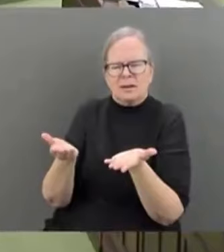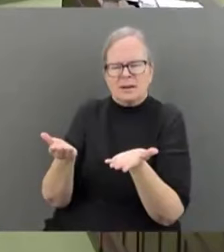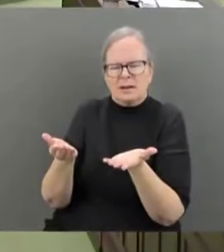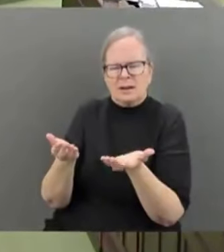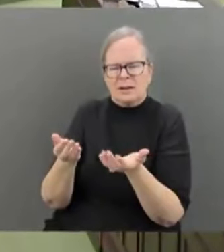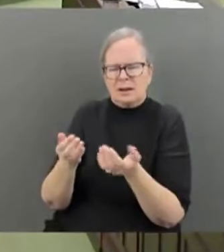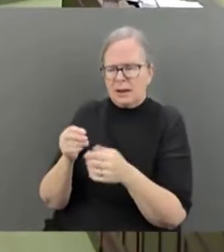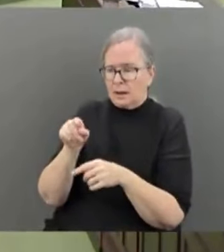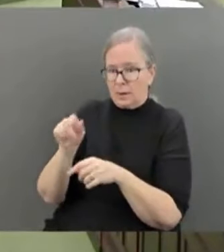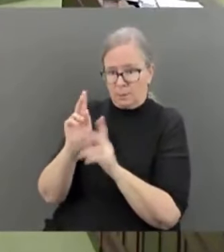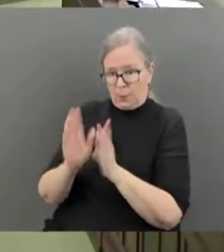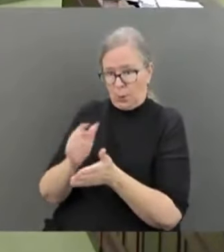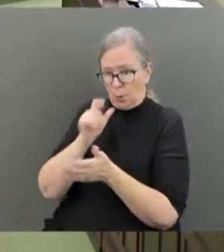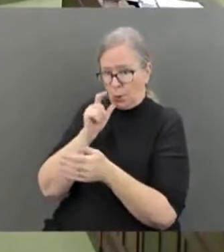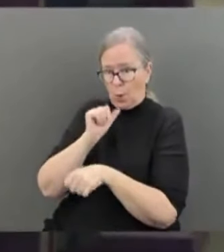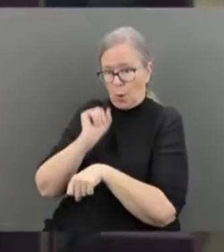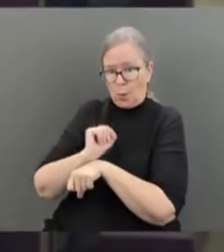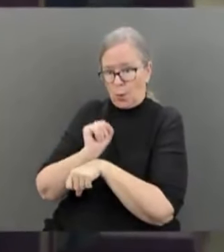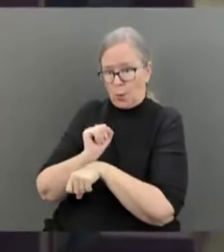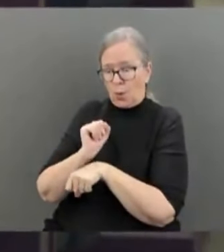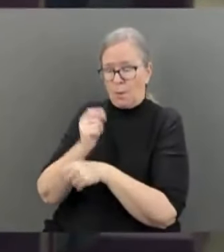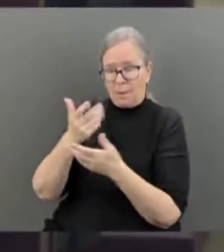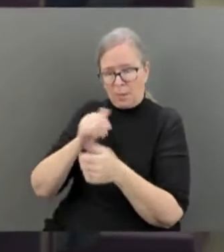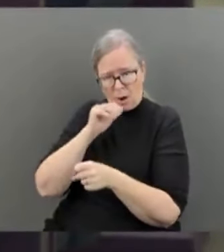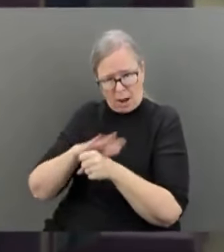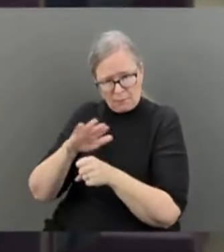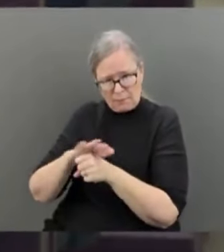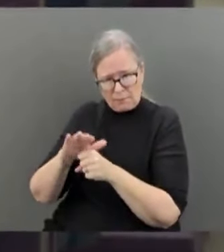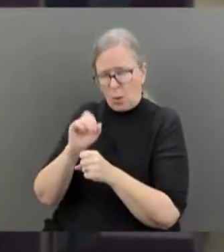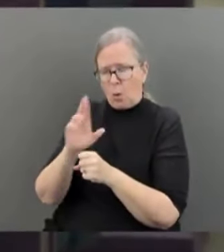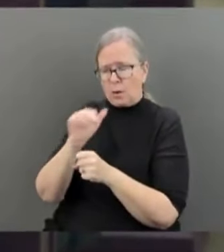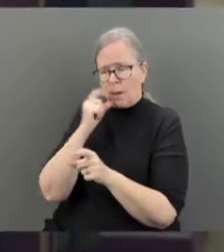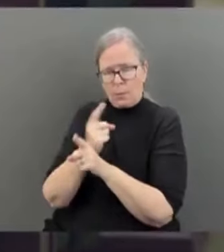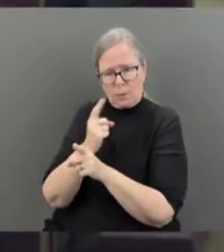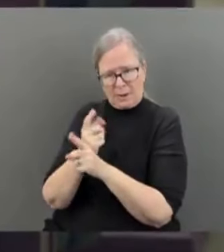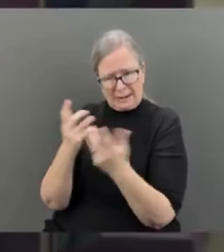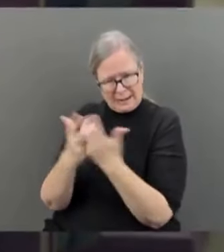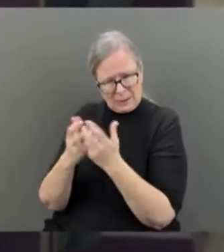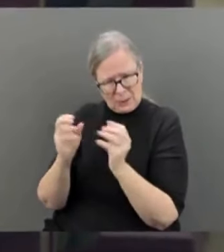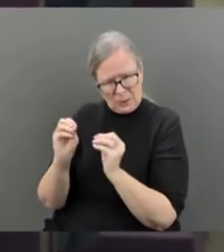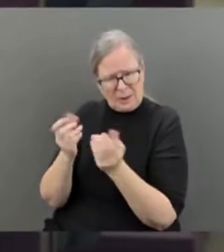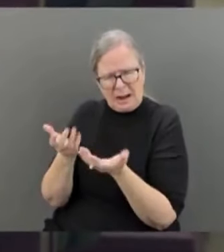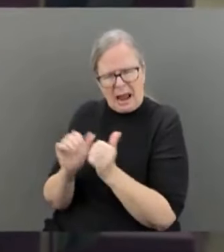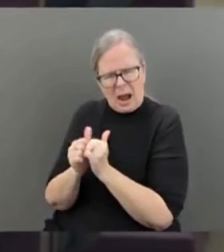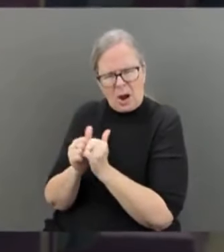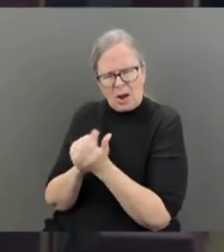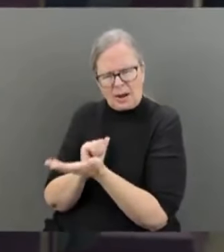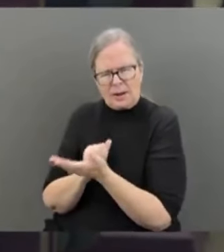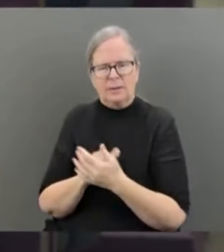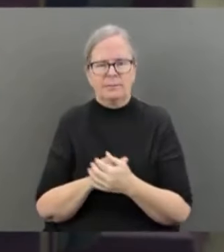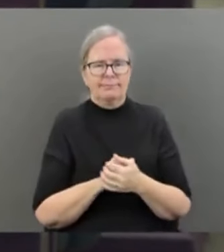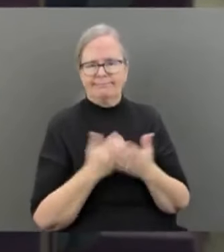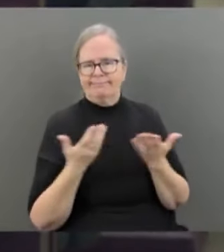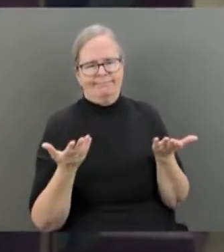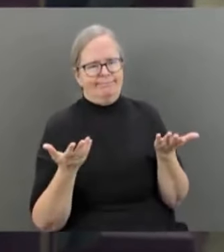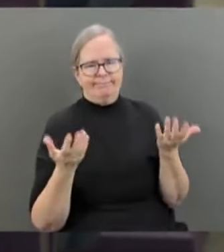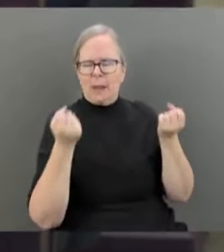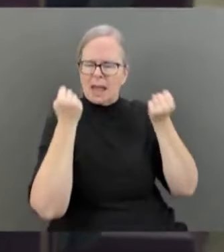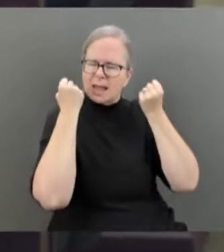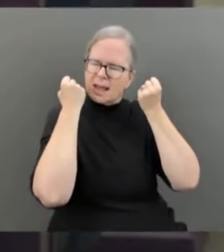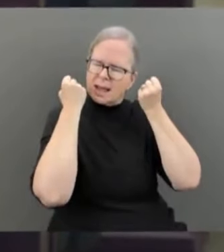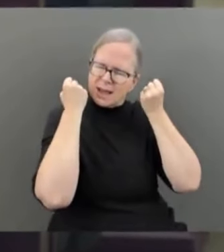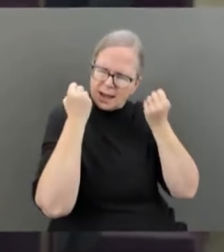Honourable Minister. Mr. Speaker, our government provides a multitude of supports to help Albertans transition to stable, good-paying jobs.